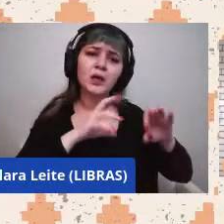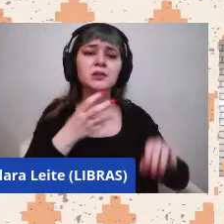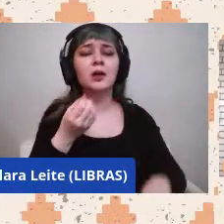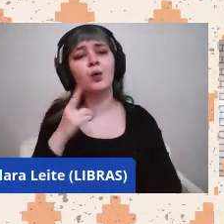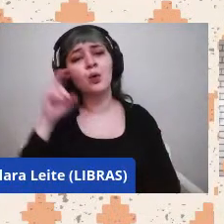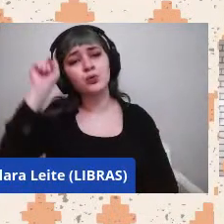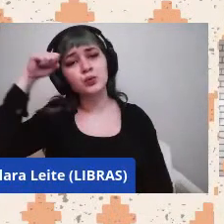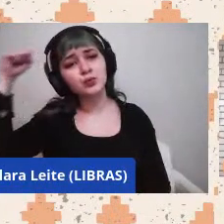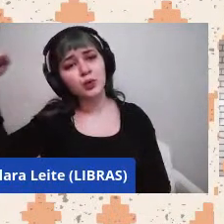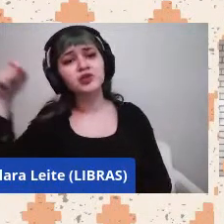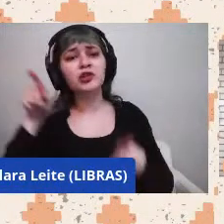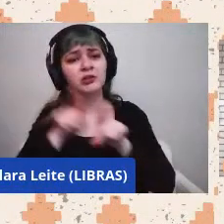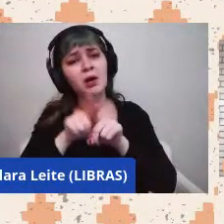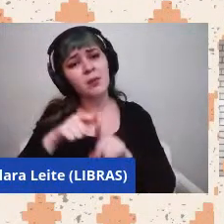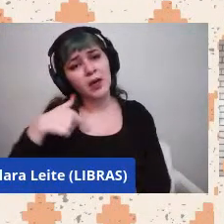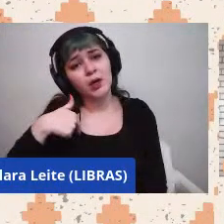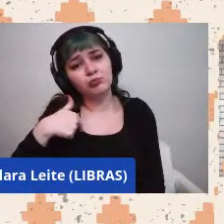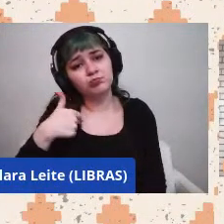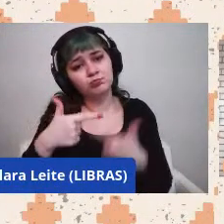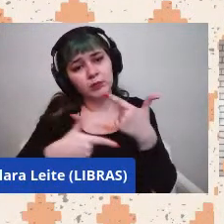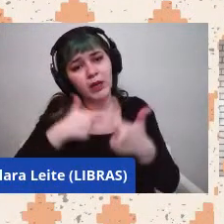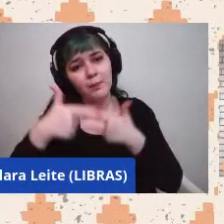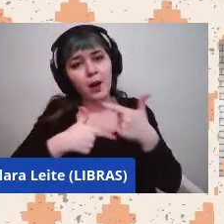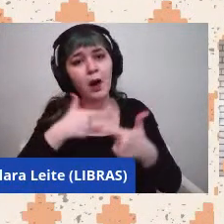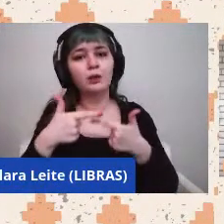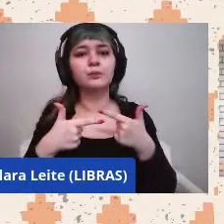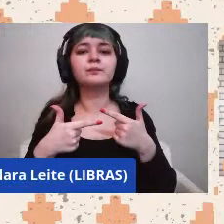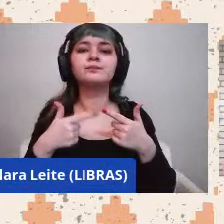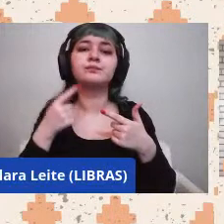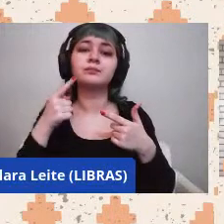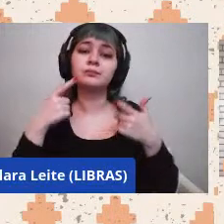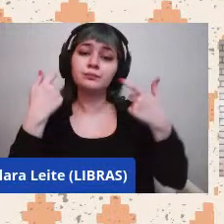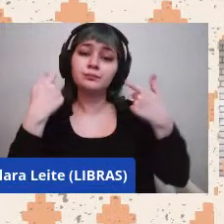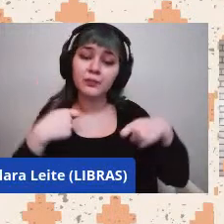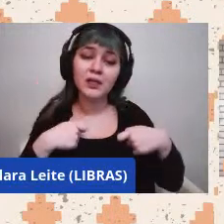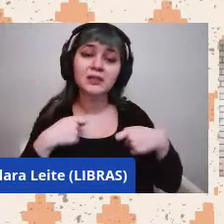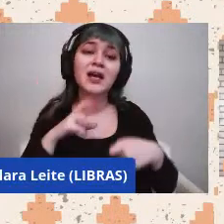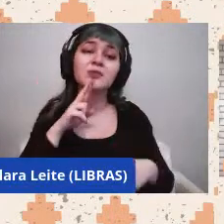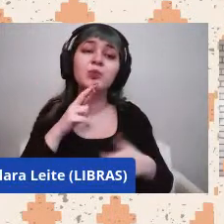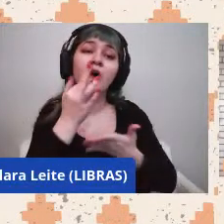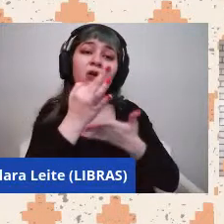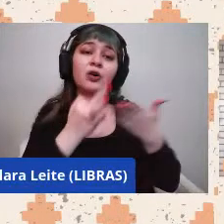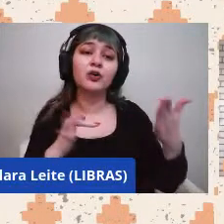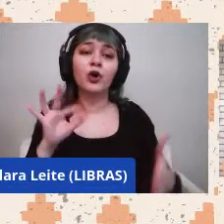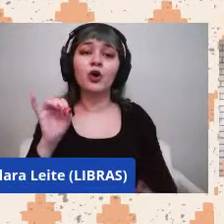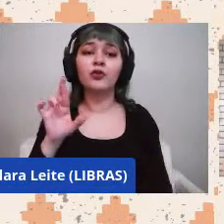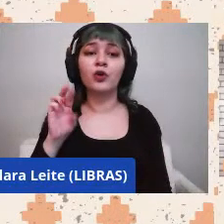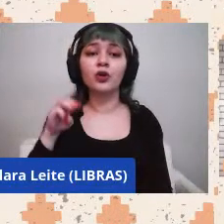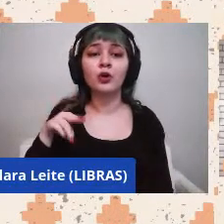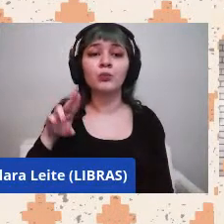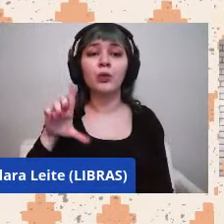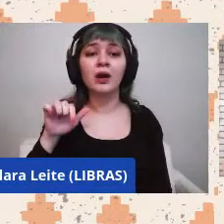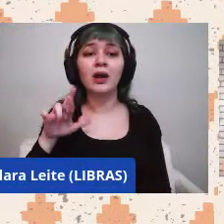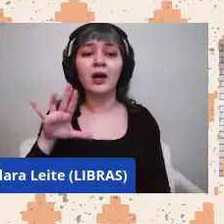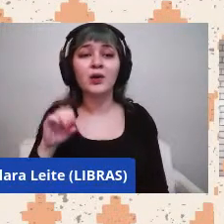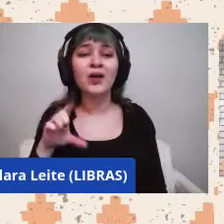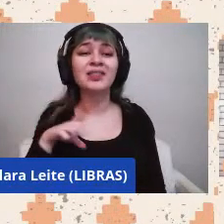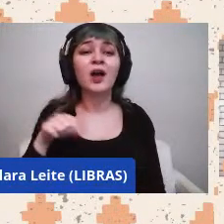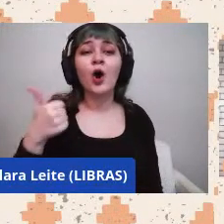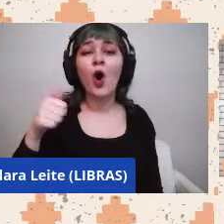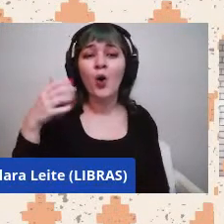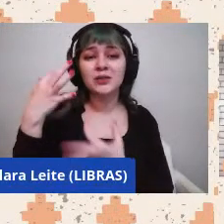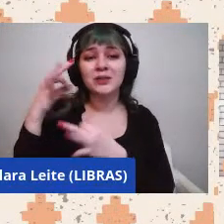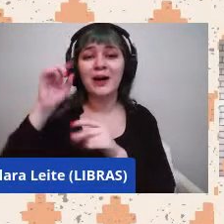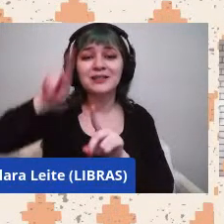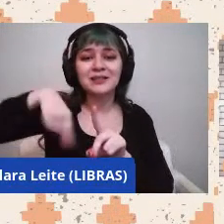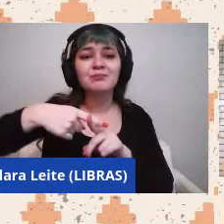sociology where I'm based, there's then a requirement to complete a longer form, which is 11 pages in total, plus quite a